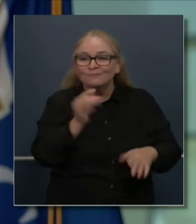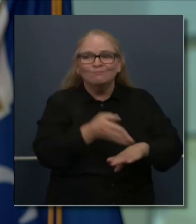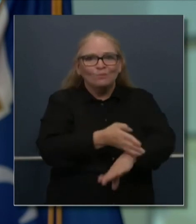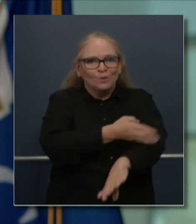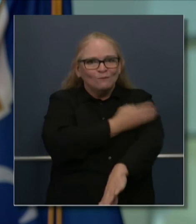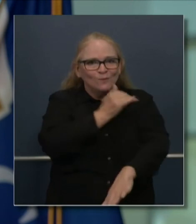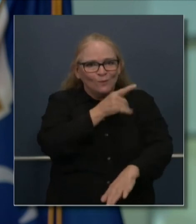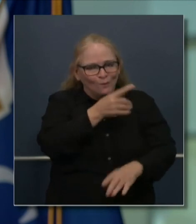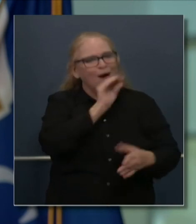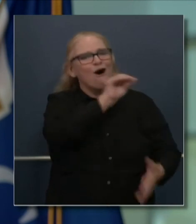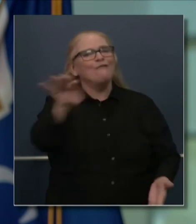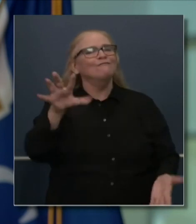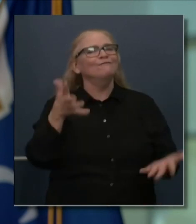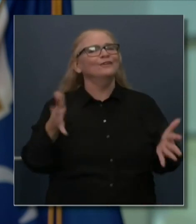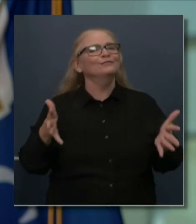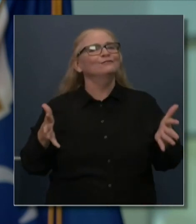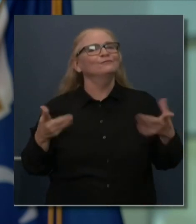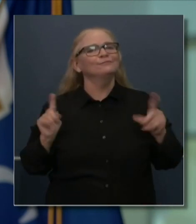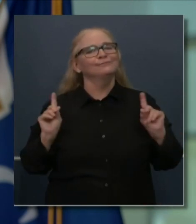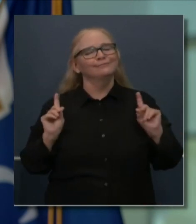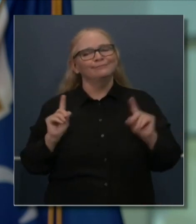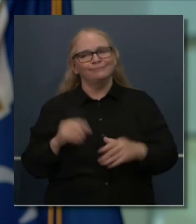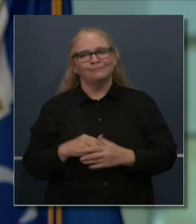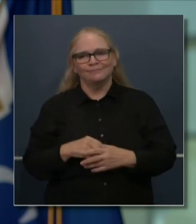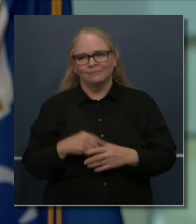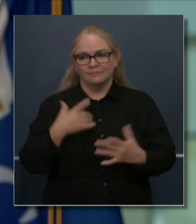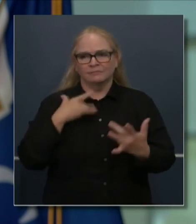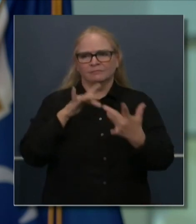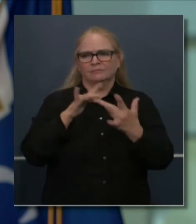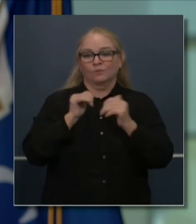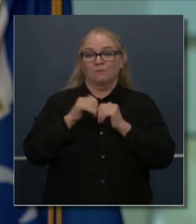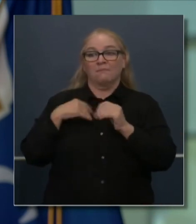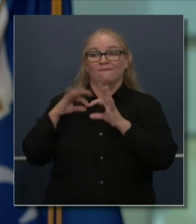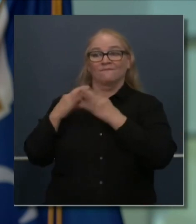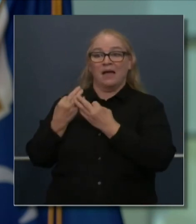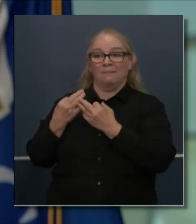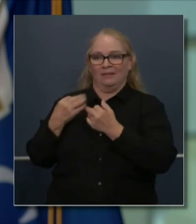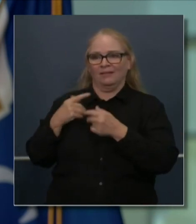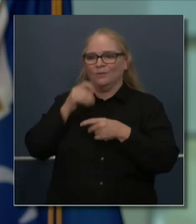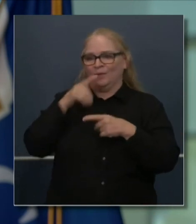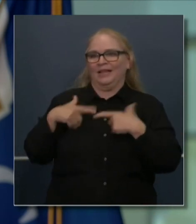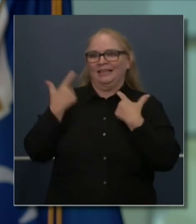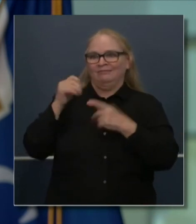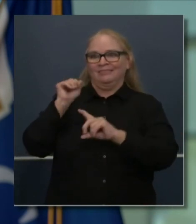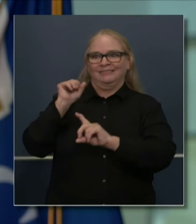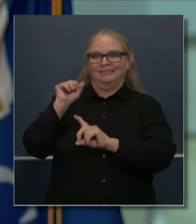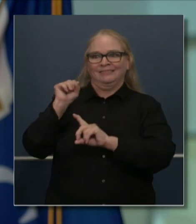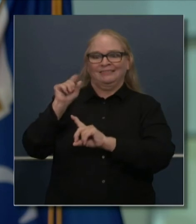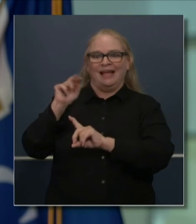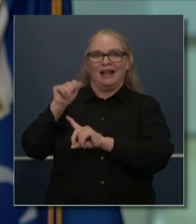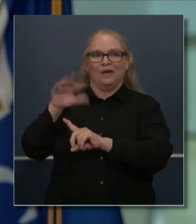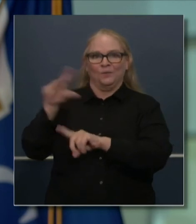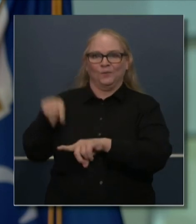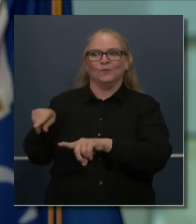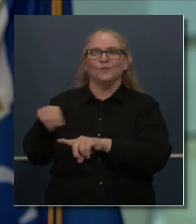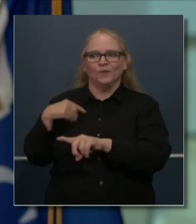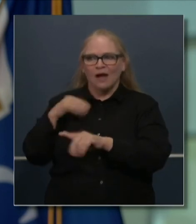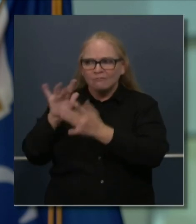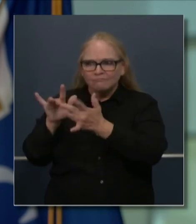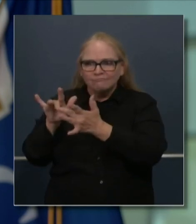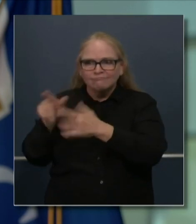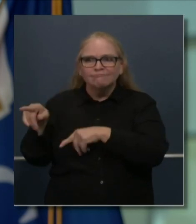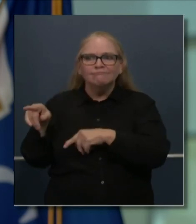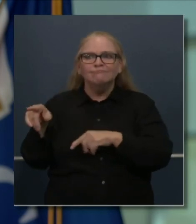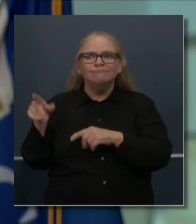elected family members we've been in contact with in Santa Cruz made the point, the dynamics between the counties and the nature of this pandemic